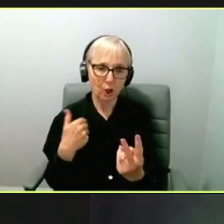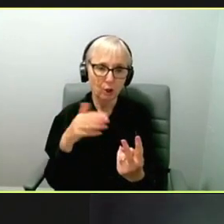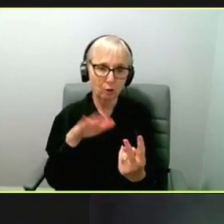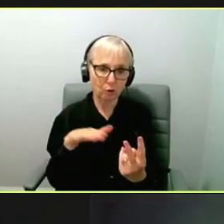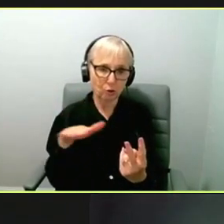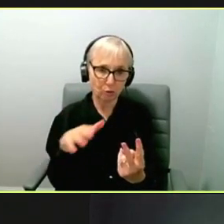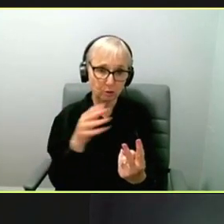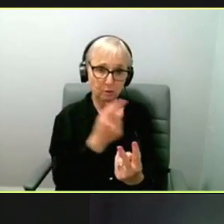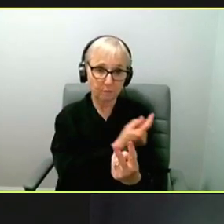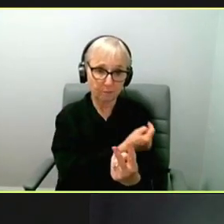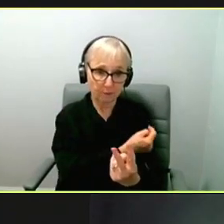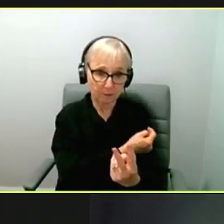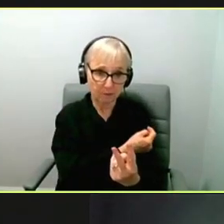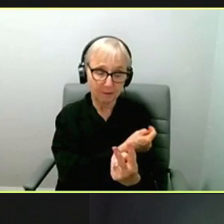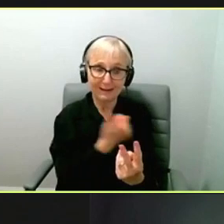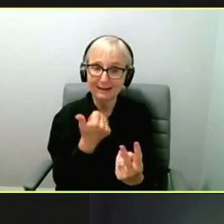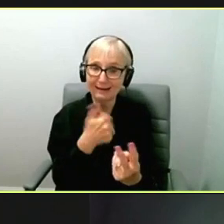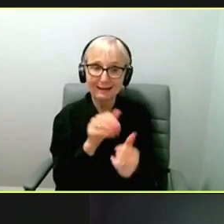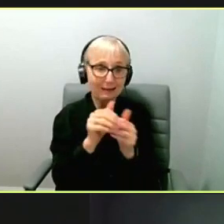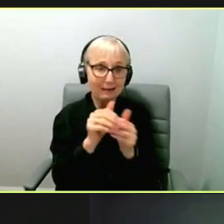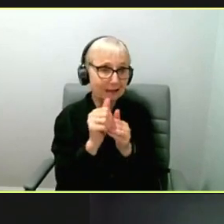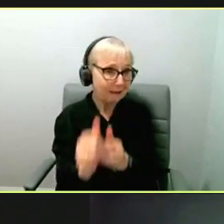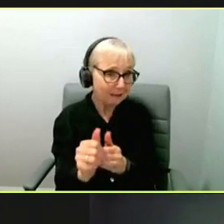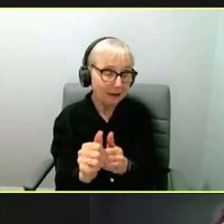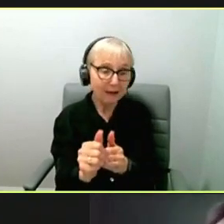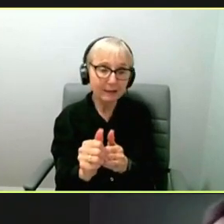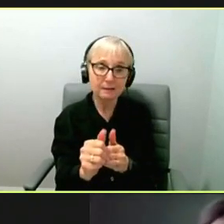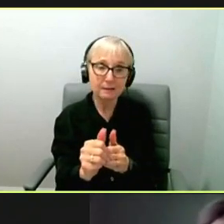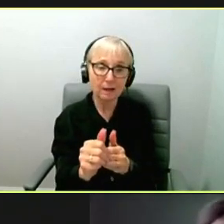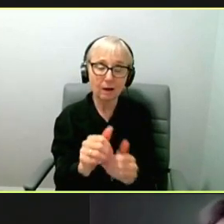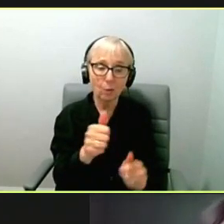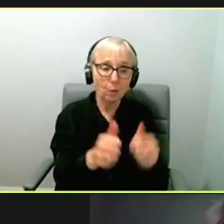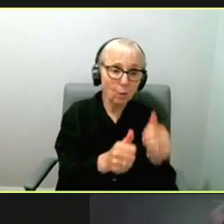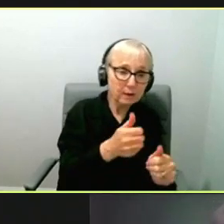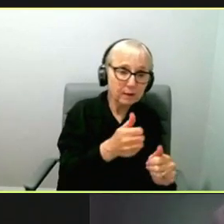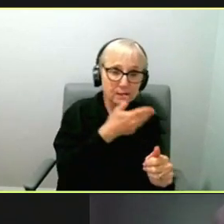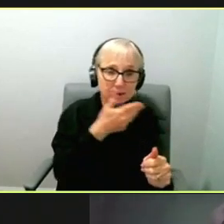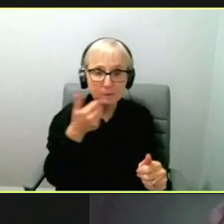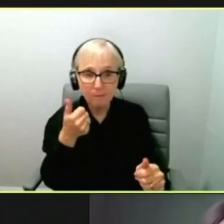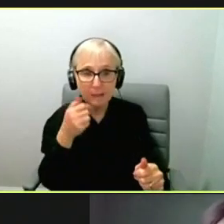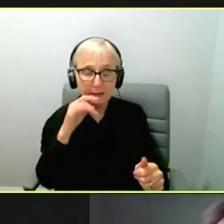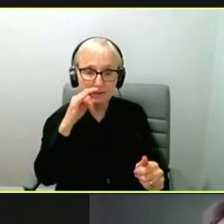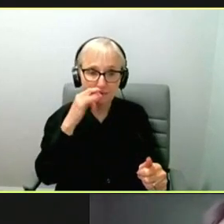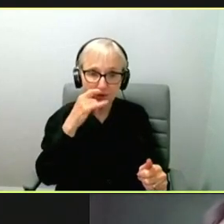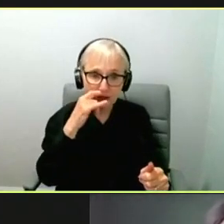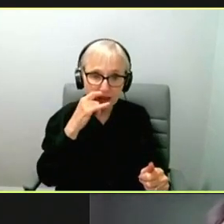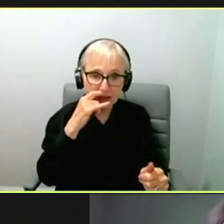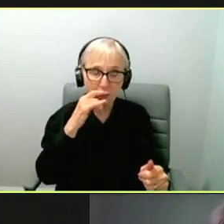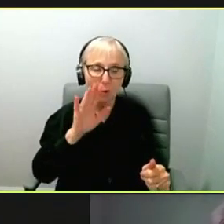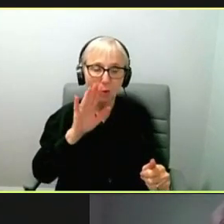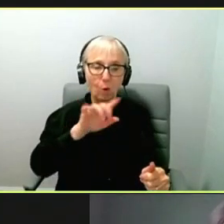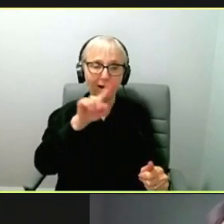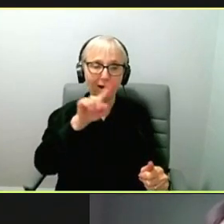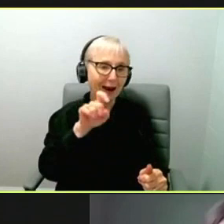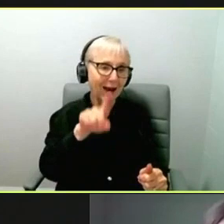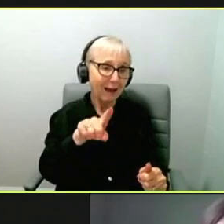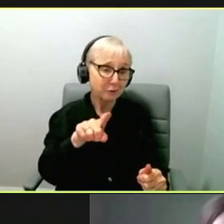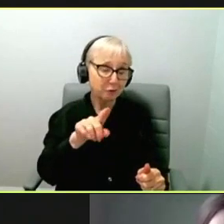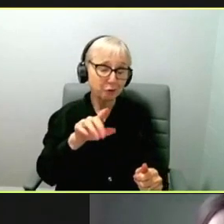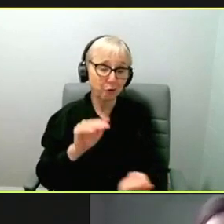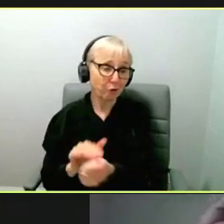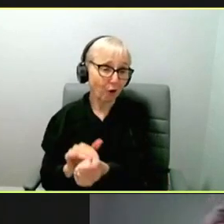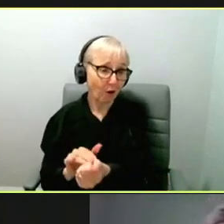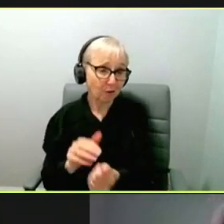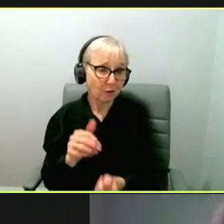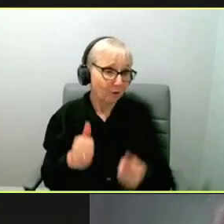is there any kind of guidance on how to one is best for your kid, or is it kind of ask your pediatrician what they